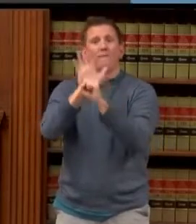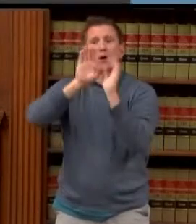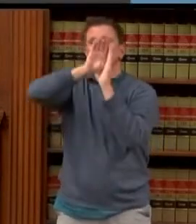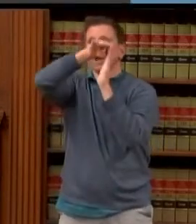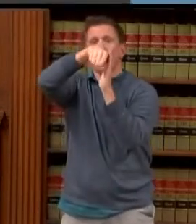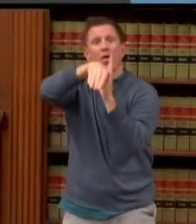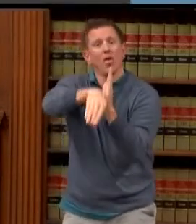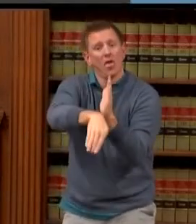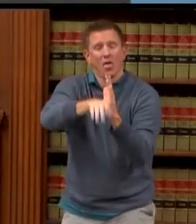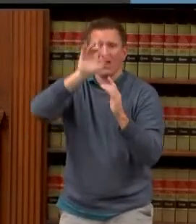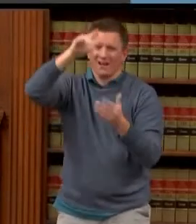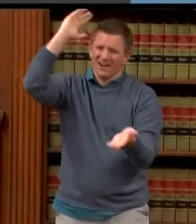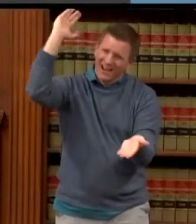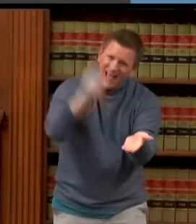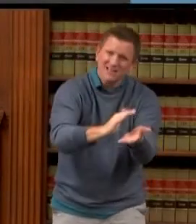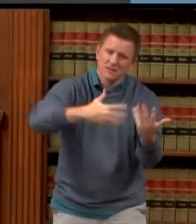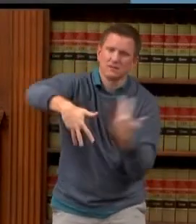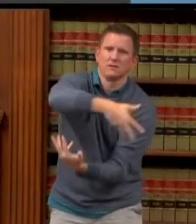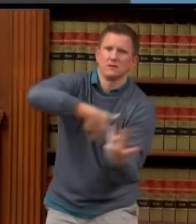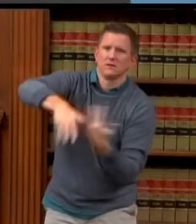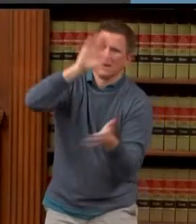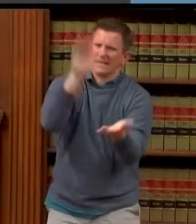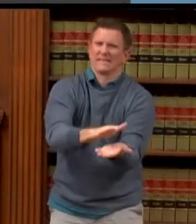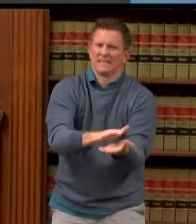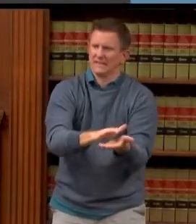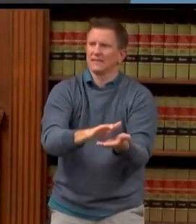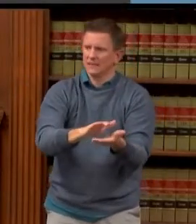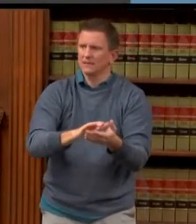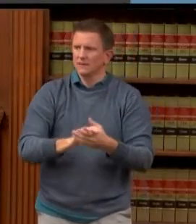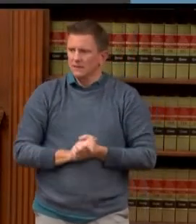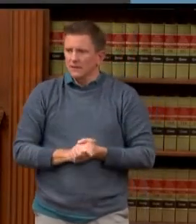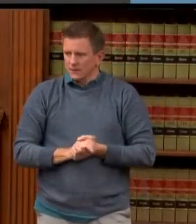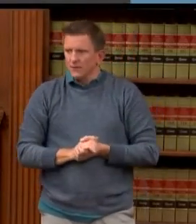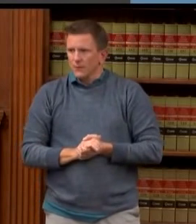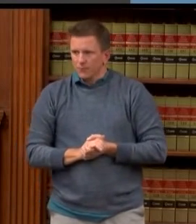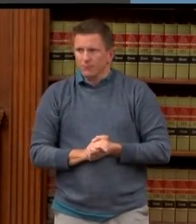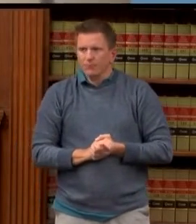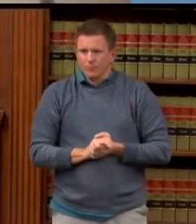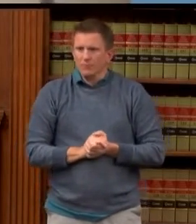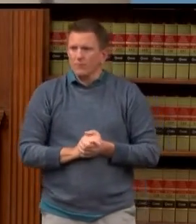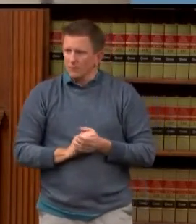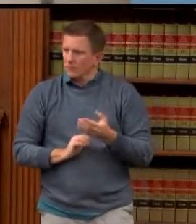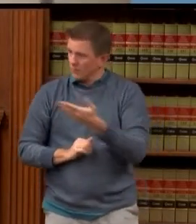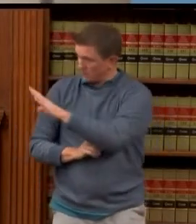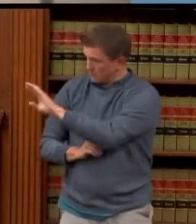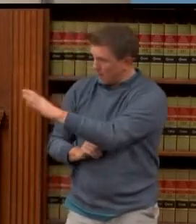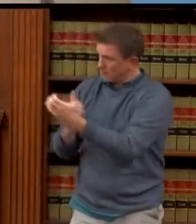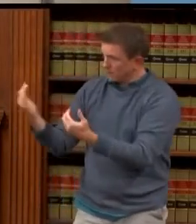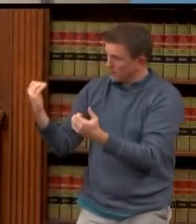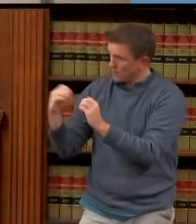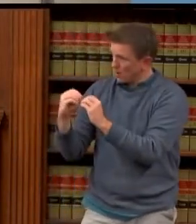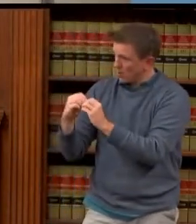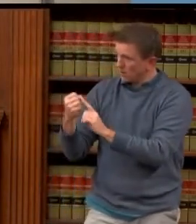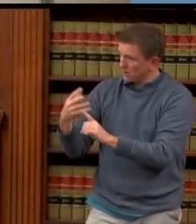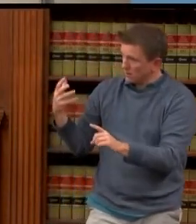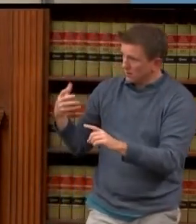Well, I just, I really appreciate the question, because the longer this goes on, again, we recognize the impacts that this has on